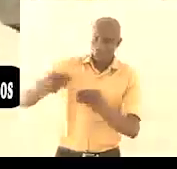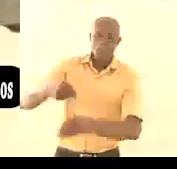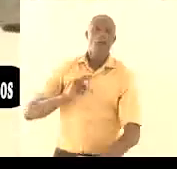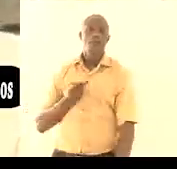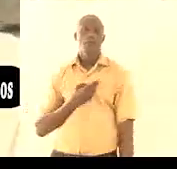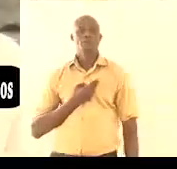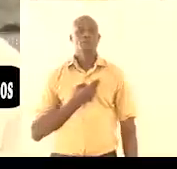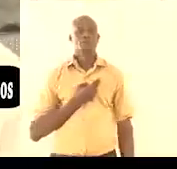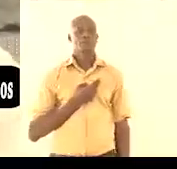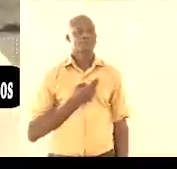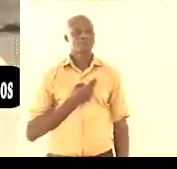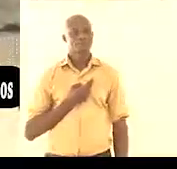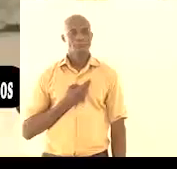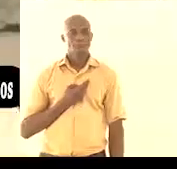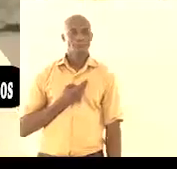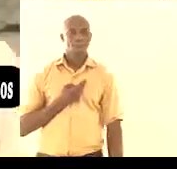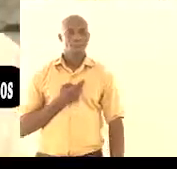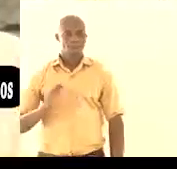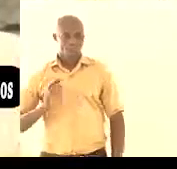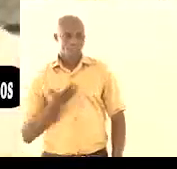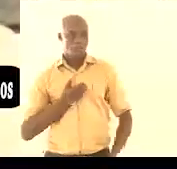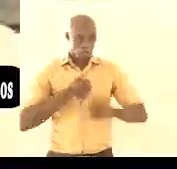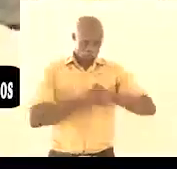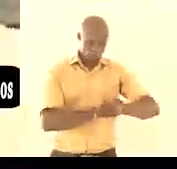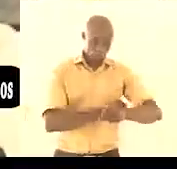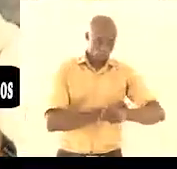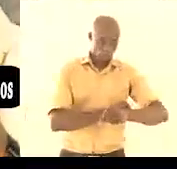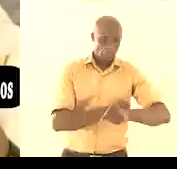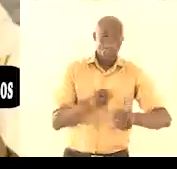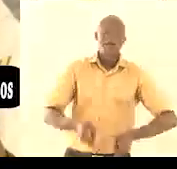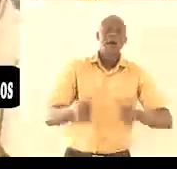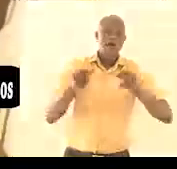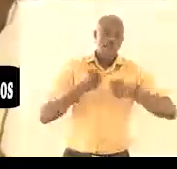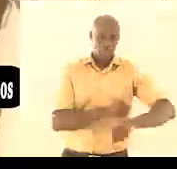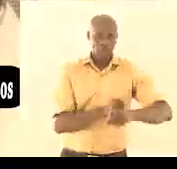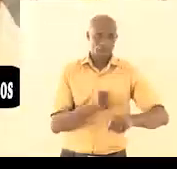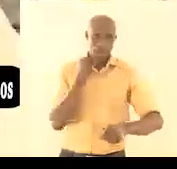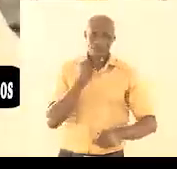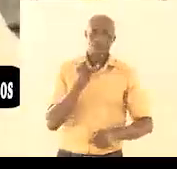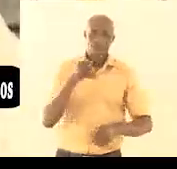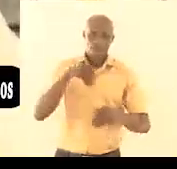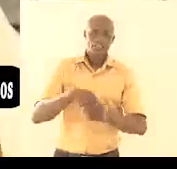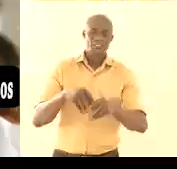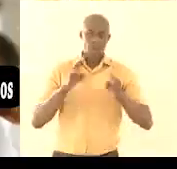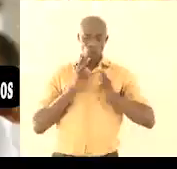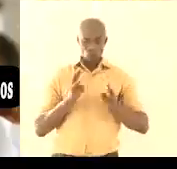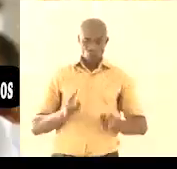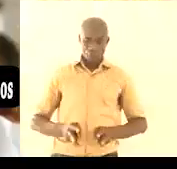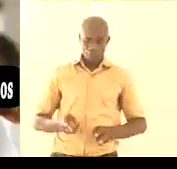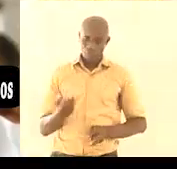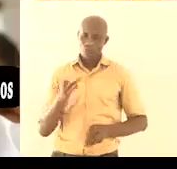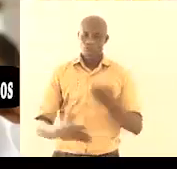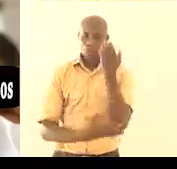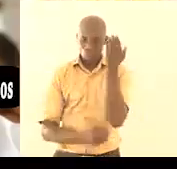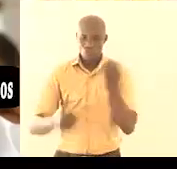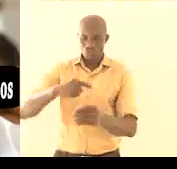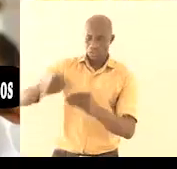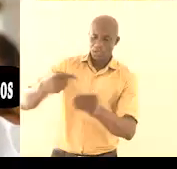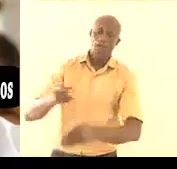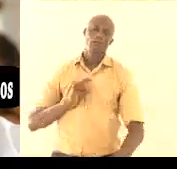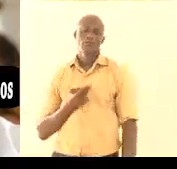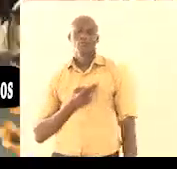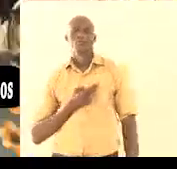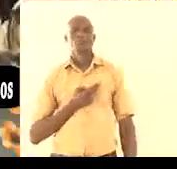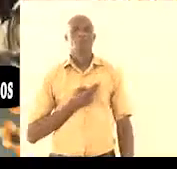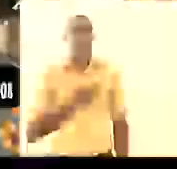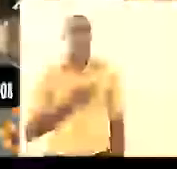us. Amen? Our security, our highest security, is in the welfare of the poor around